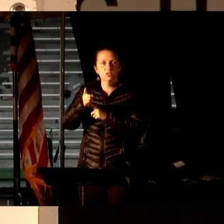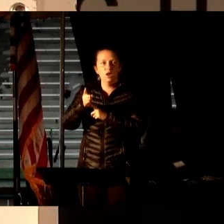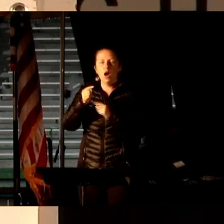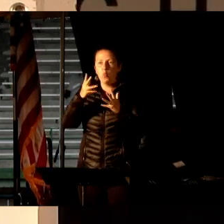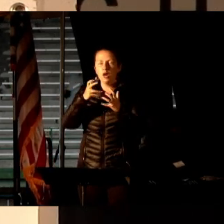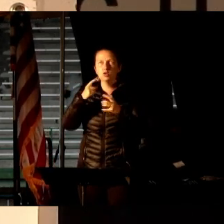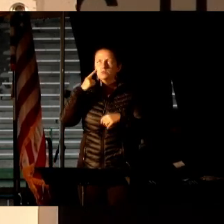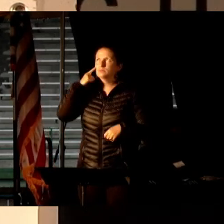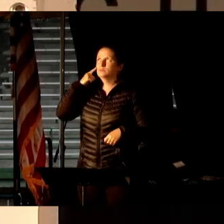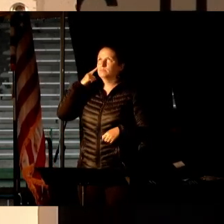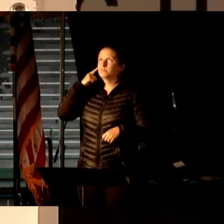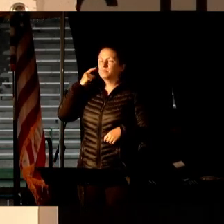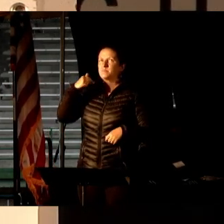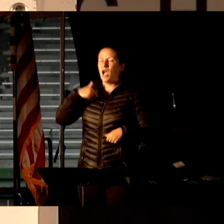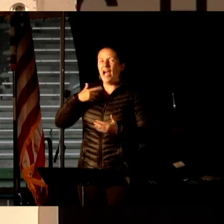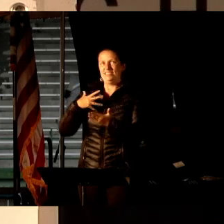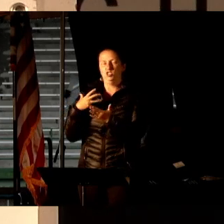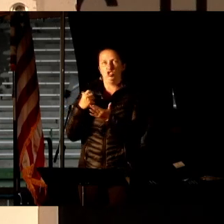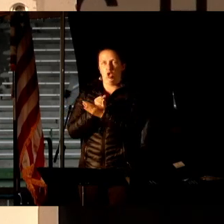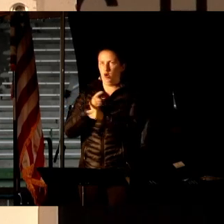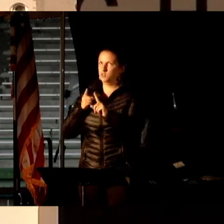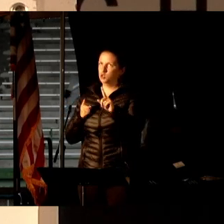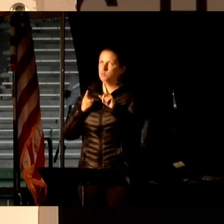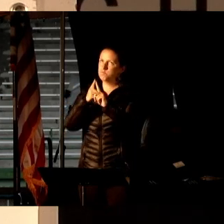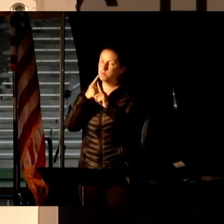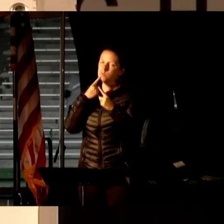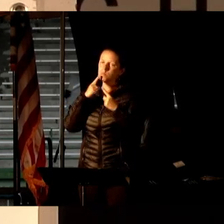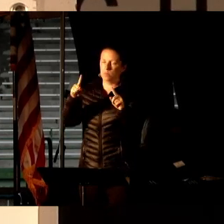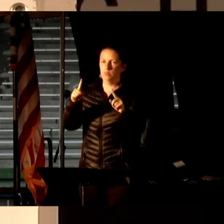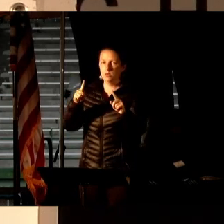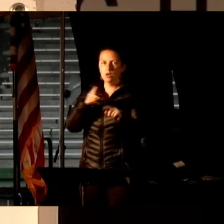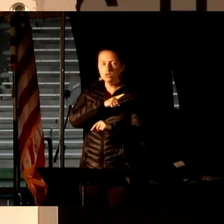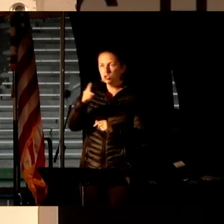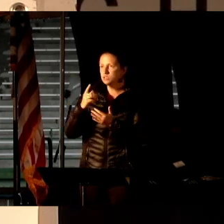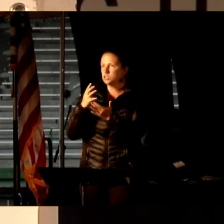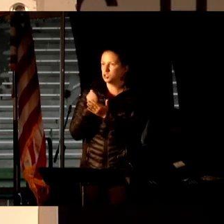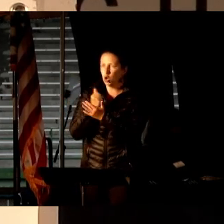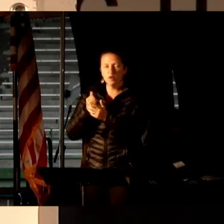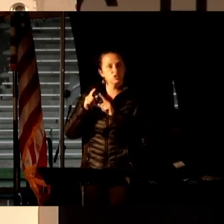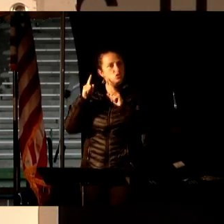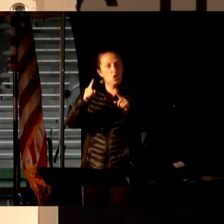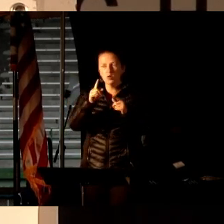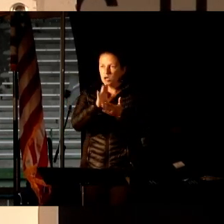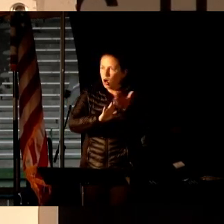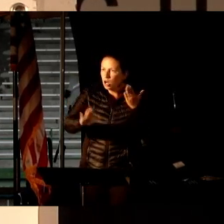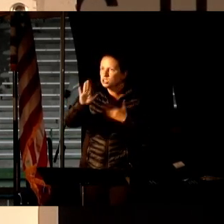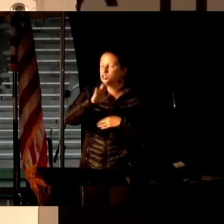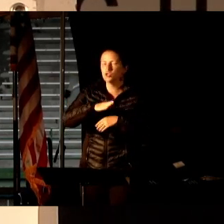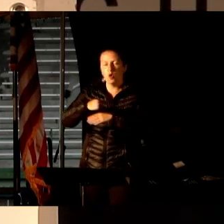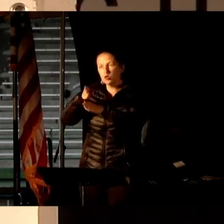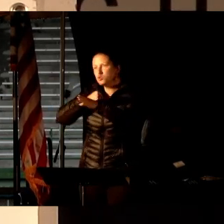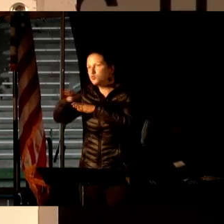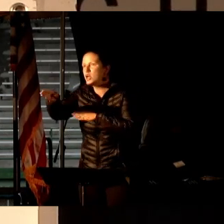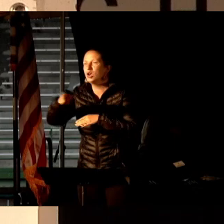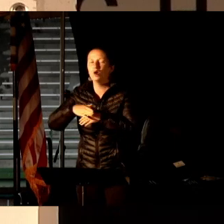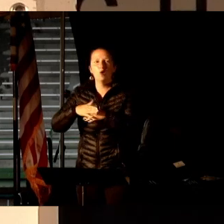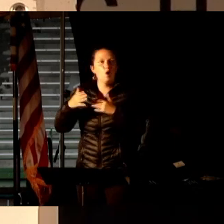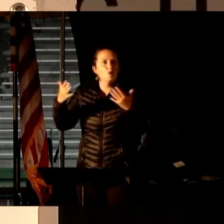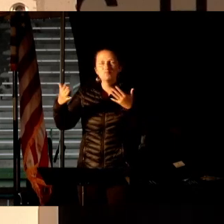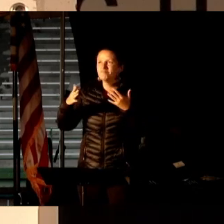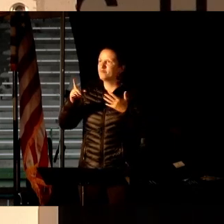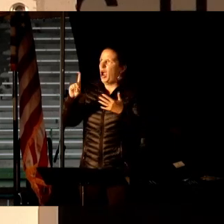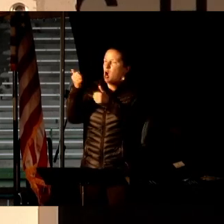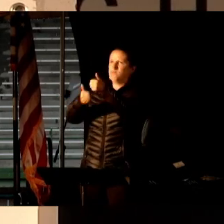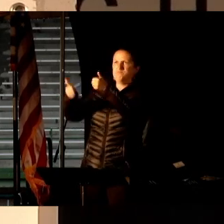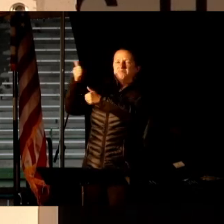goals. You deserve a place in that college, in that industry, or at that decision-making table. And when you feel yourself